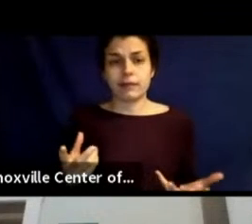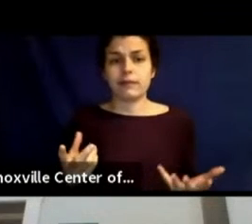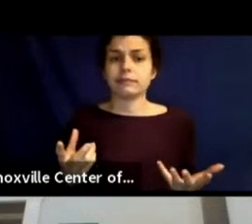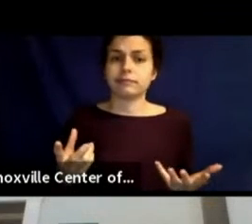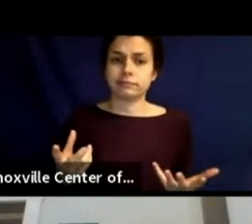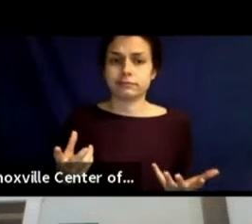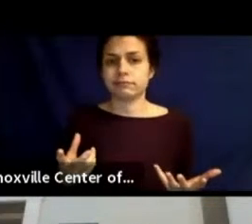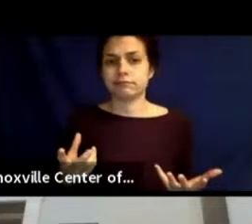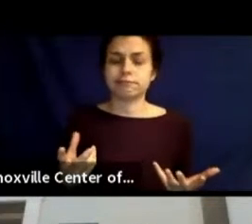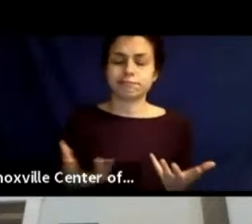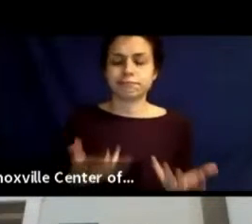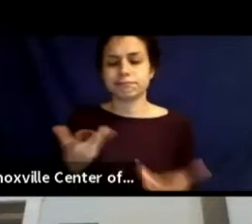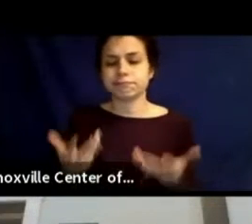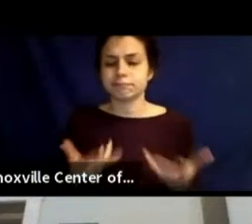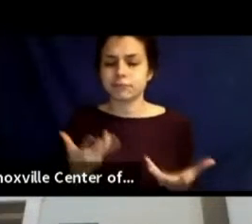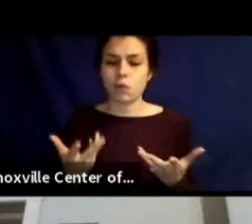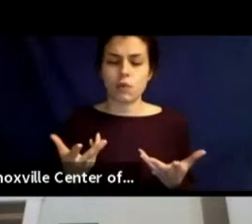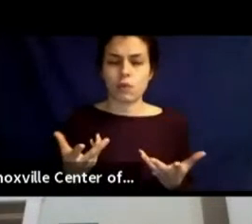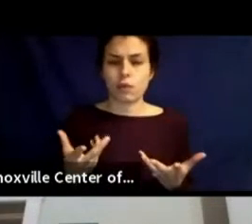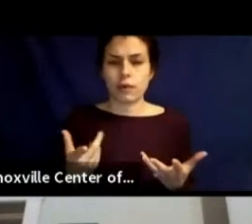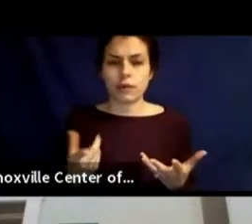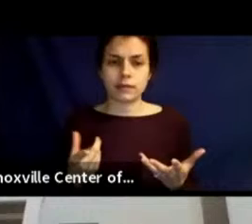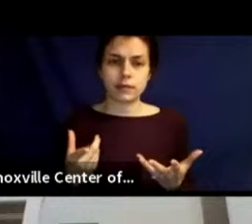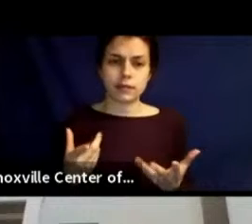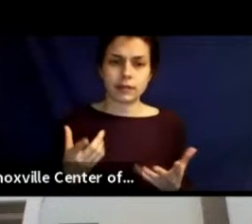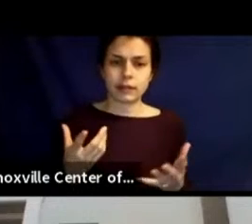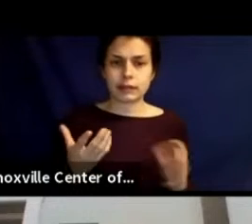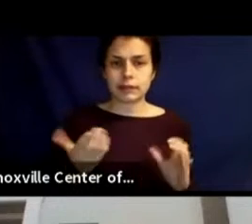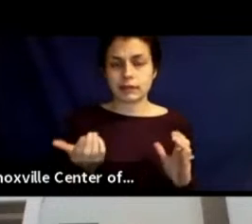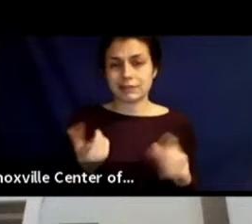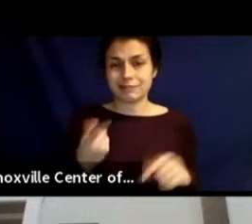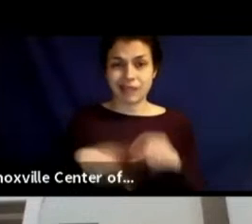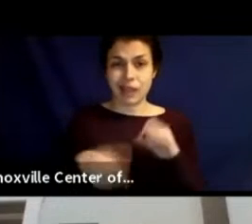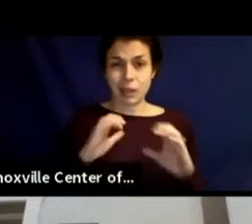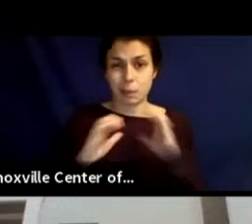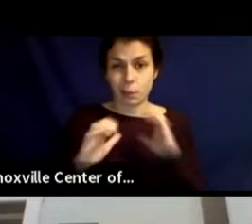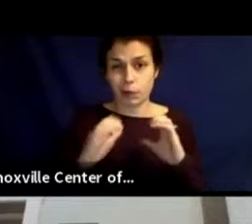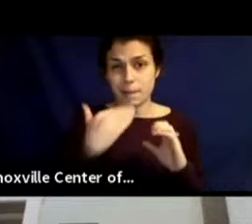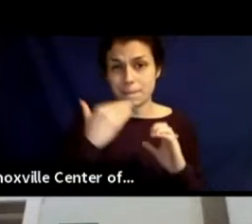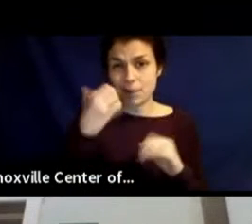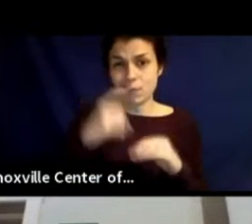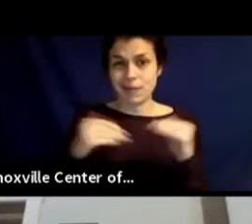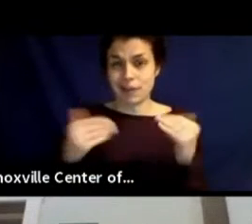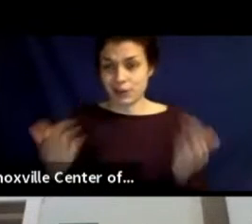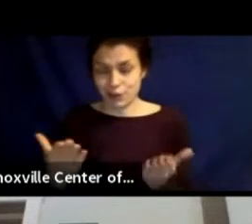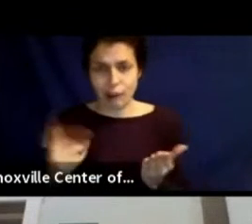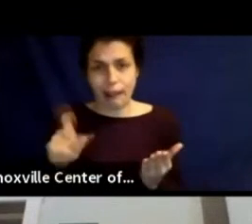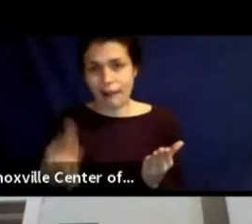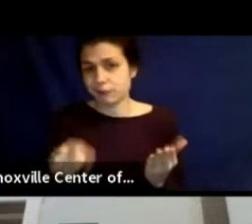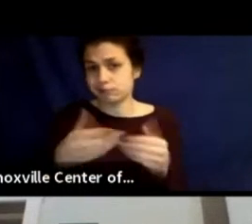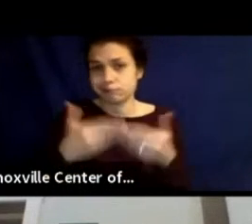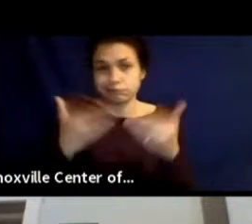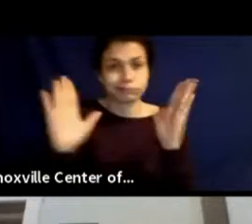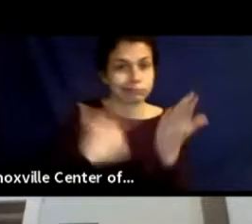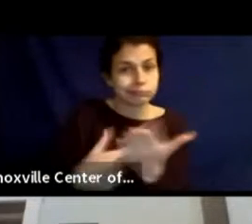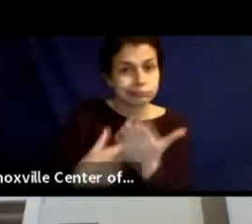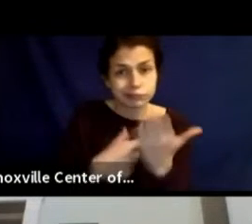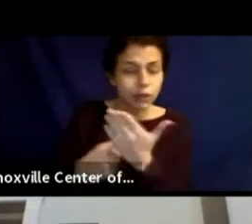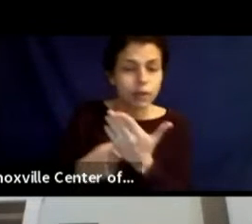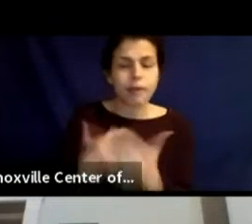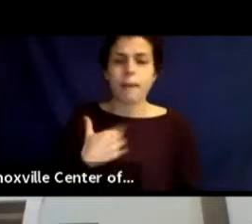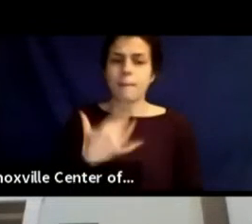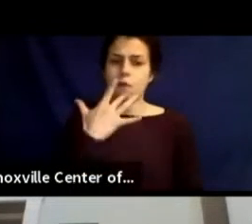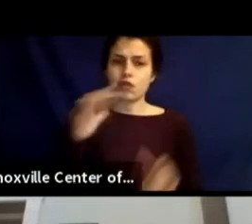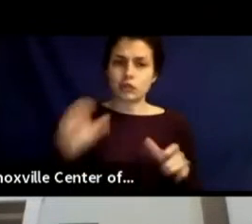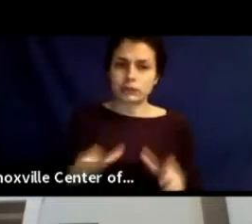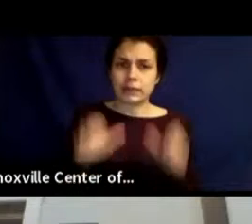agenda. I should have done something that was more vanilla, and I apologize for that. But this is a way we can do action tonight versus having to